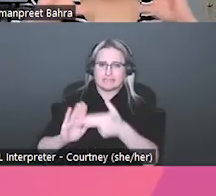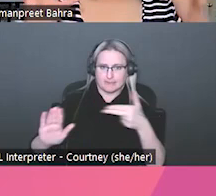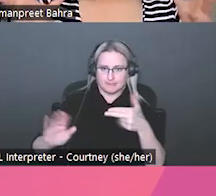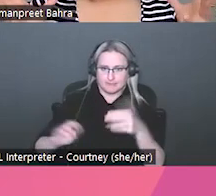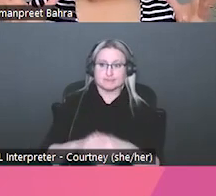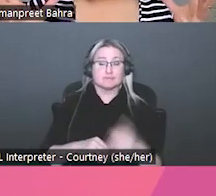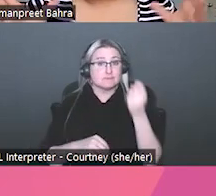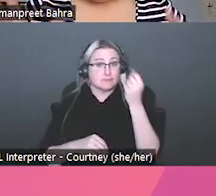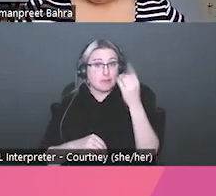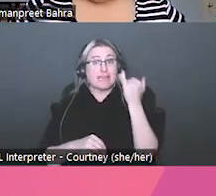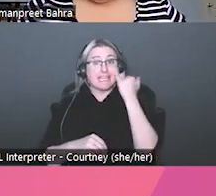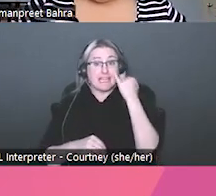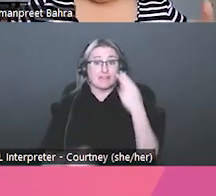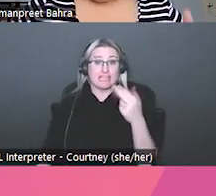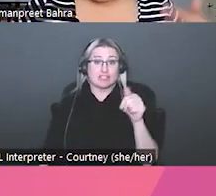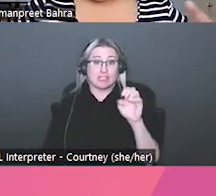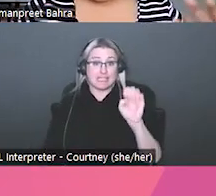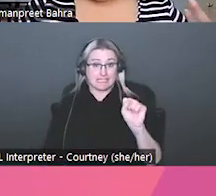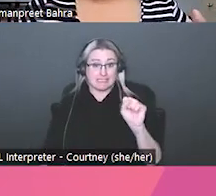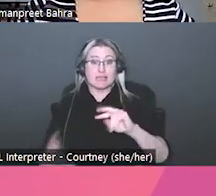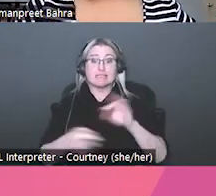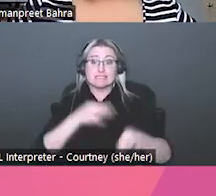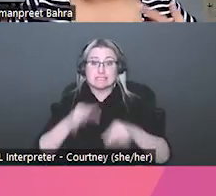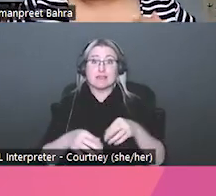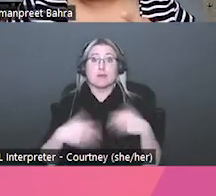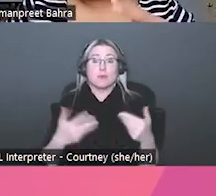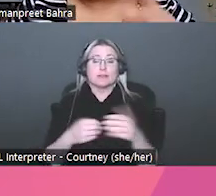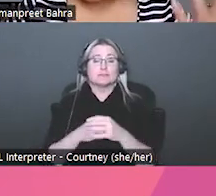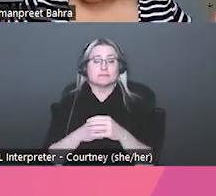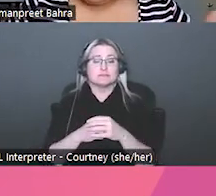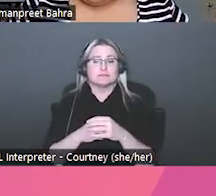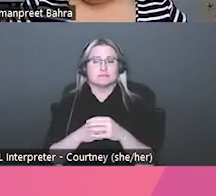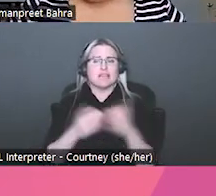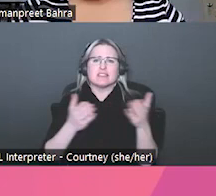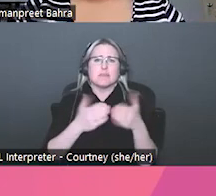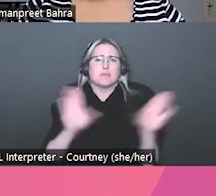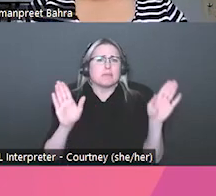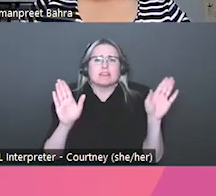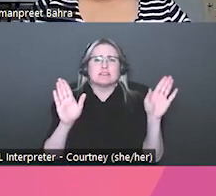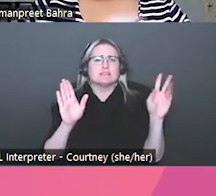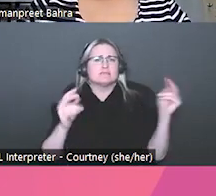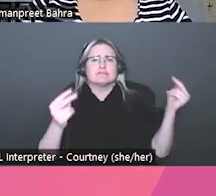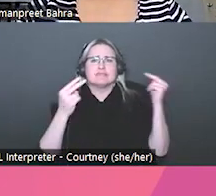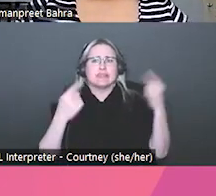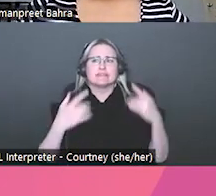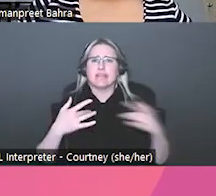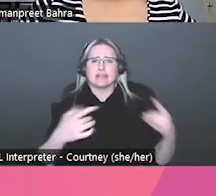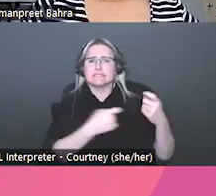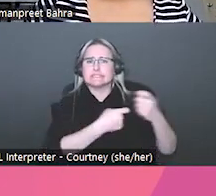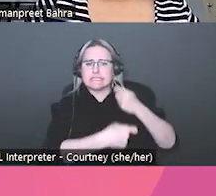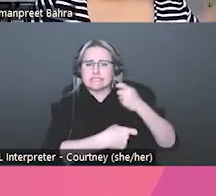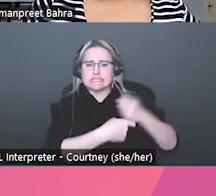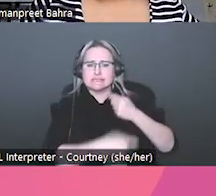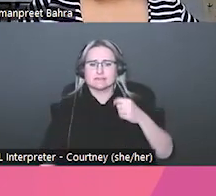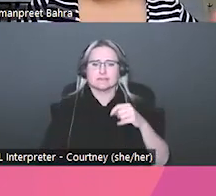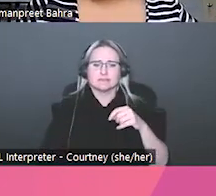and shapeism models, my fatness, brownness, and feminist was always a public spectacle to be ridiculed and judged